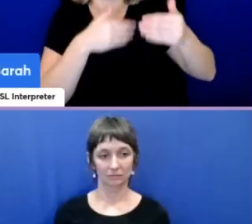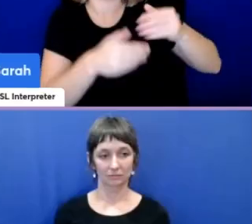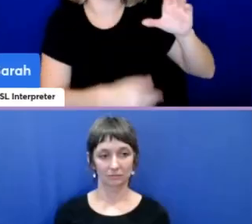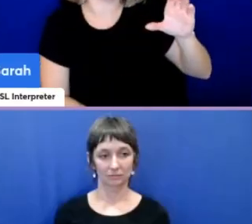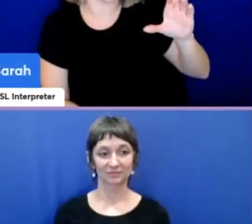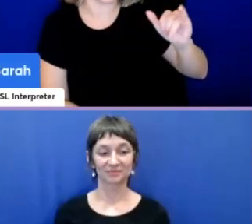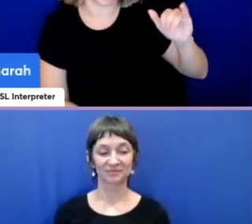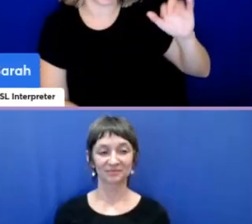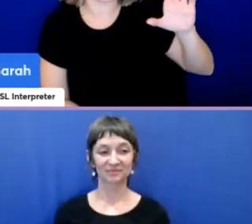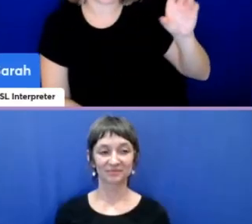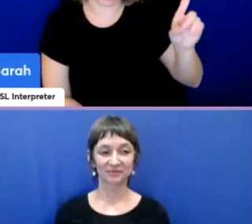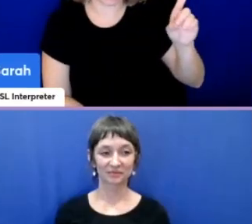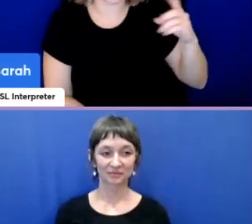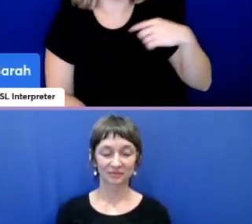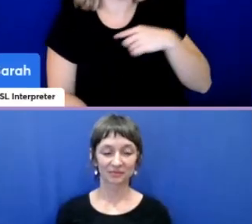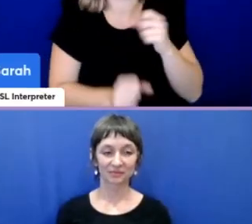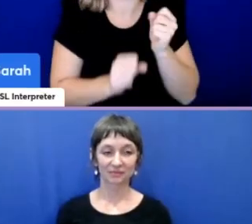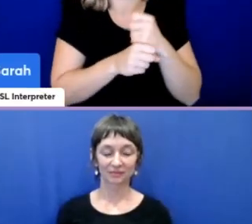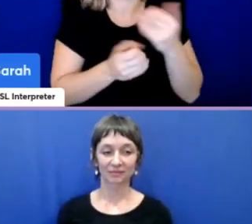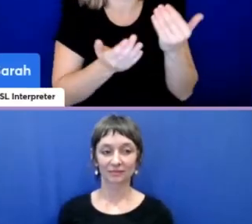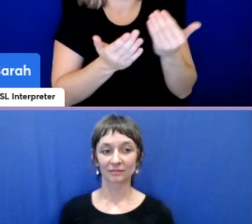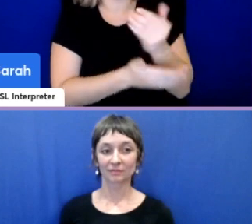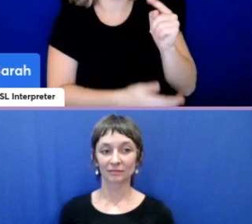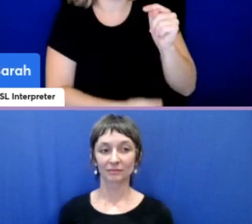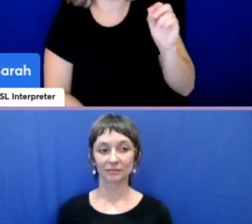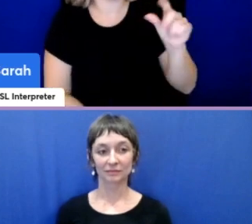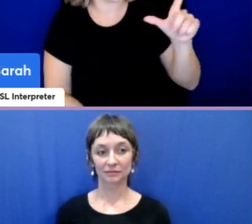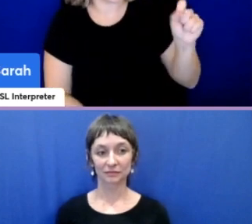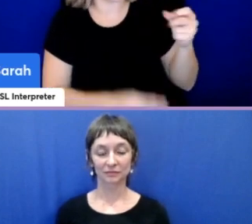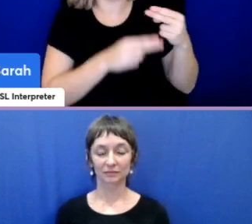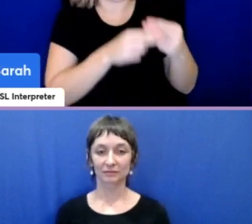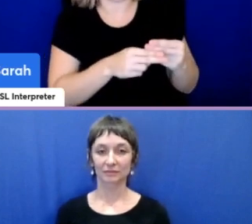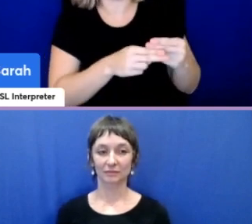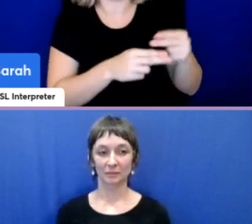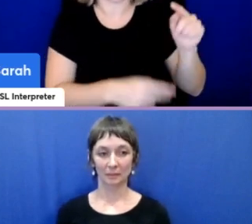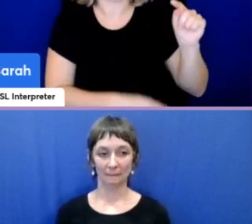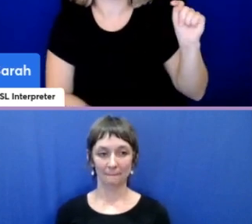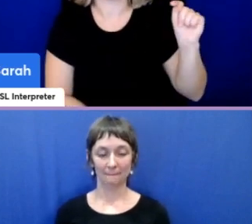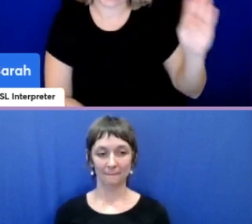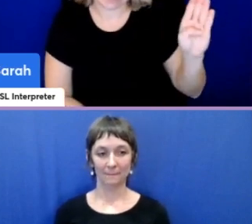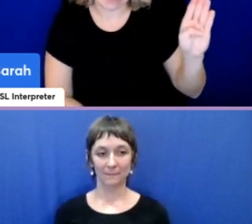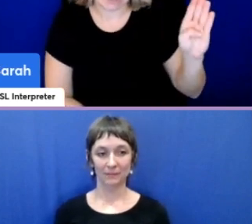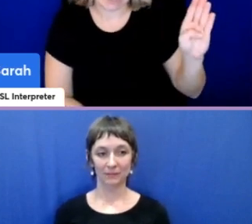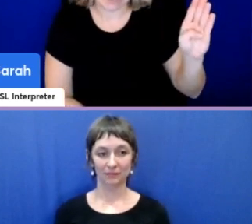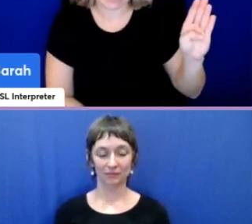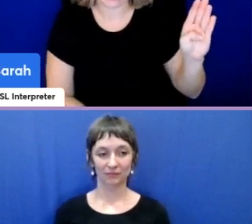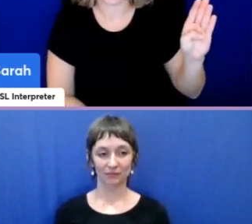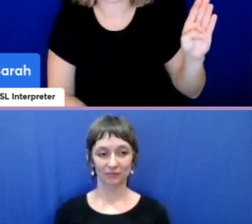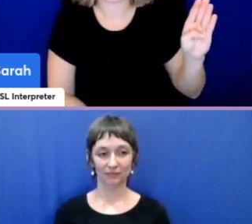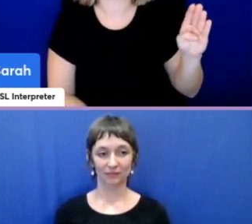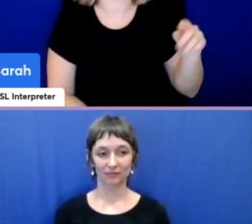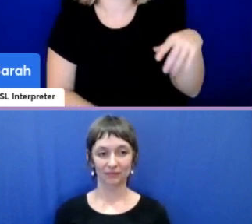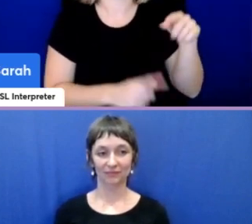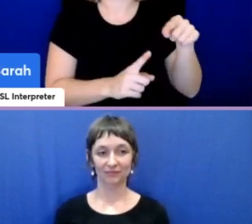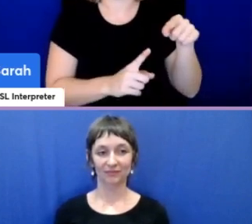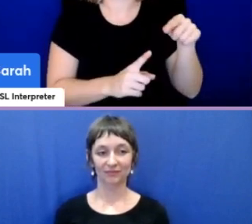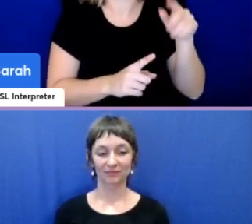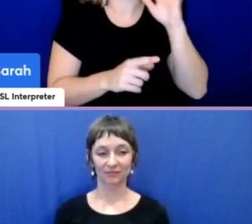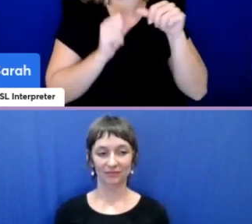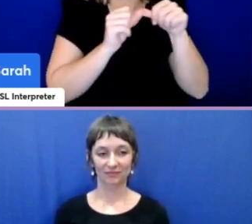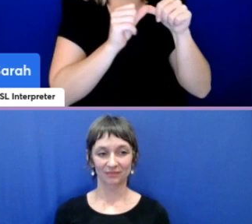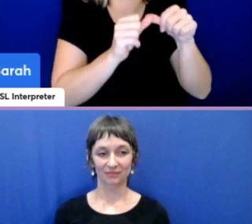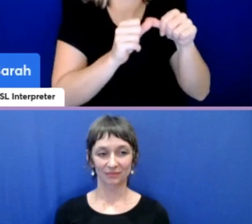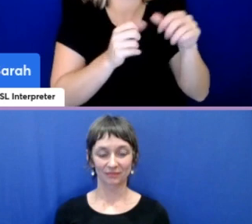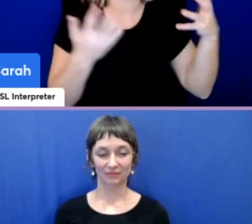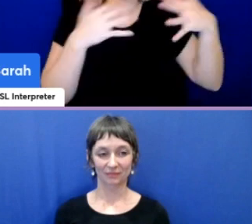So we create a new tools that we call TB. TB, that stand of continuous integration